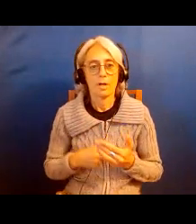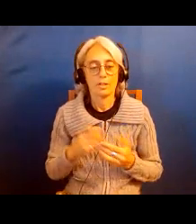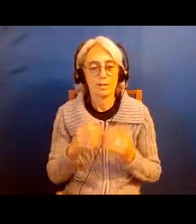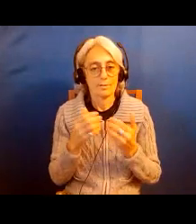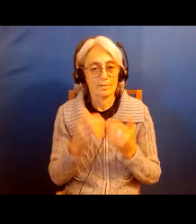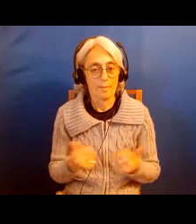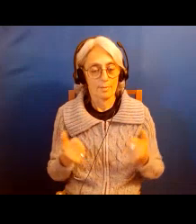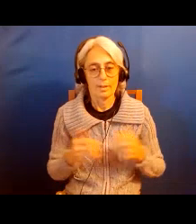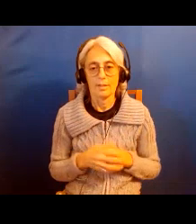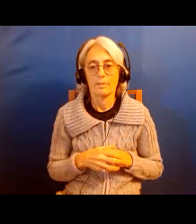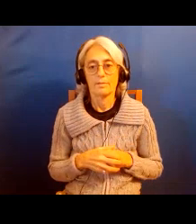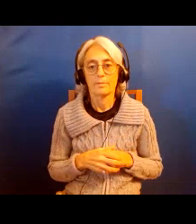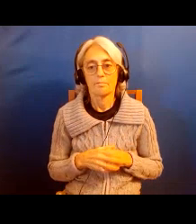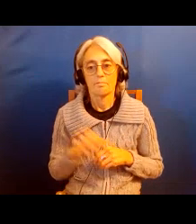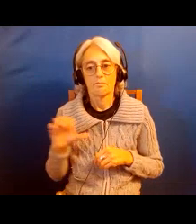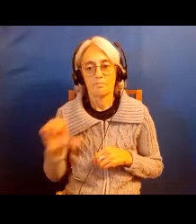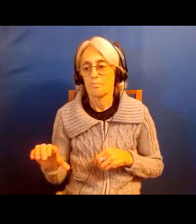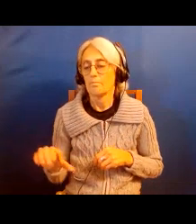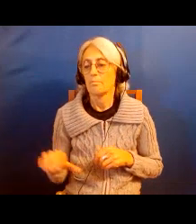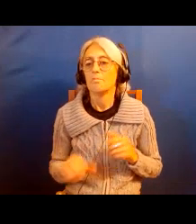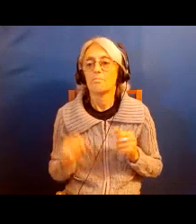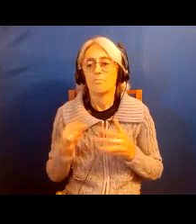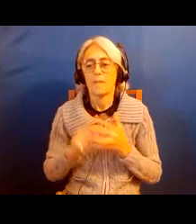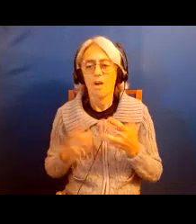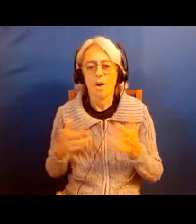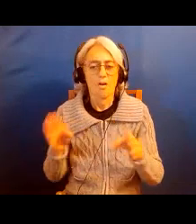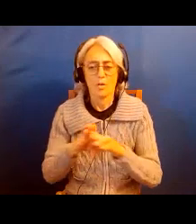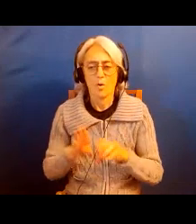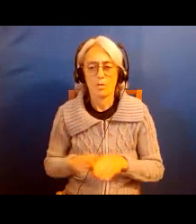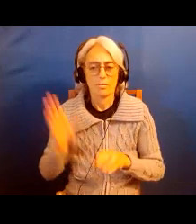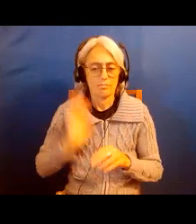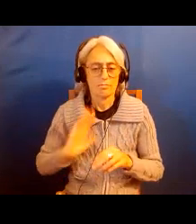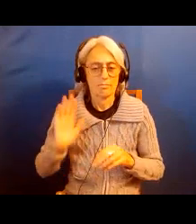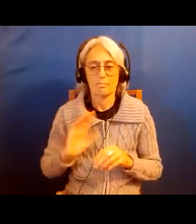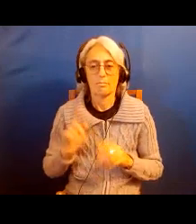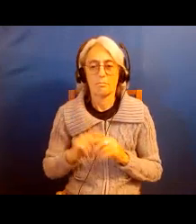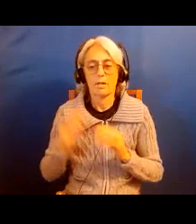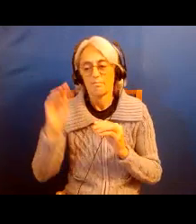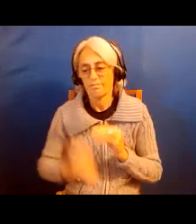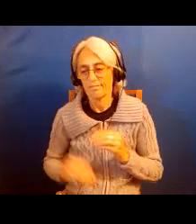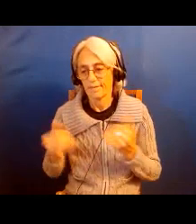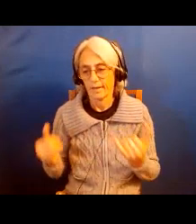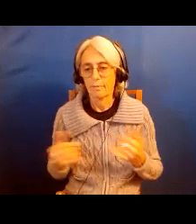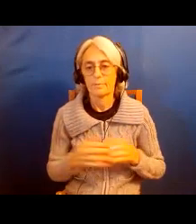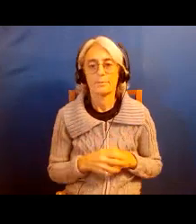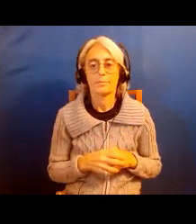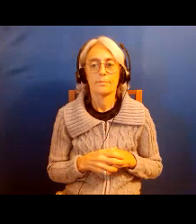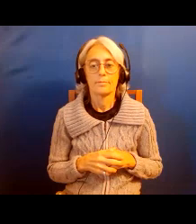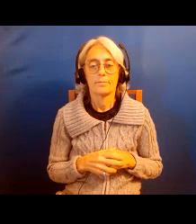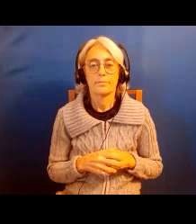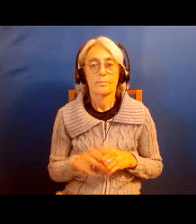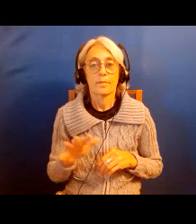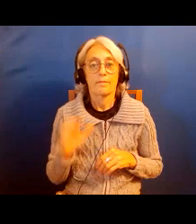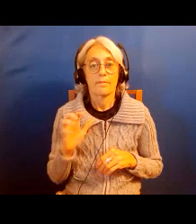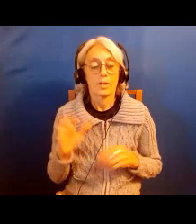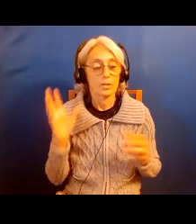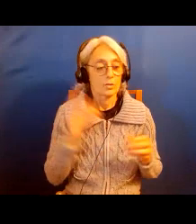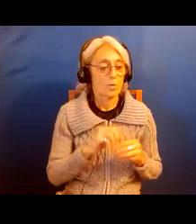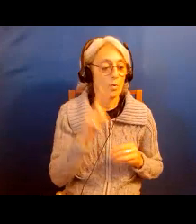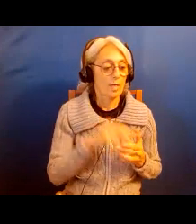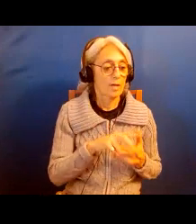these projects have been fully closed out for several years. I'm pleased to share that almost 500 out of the total 1,200